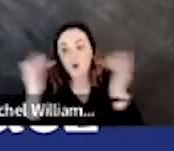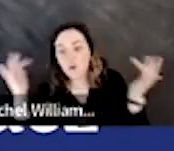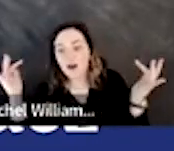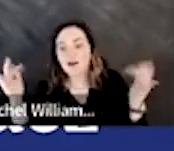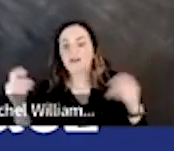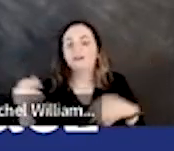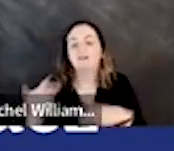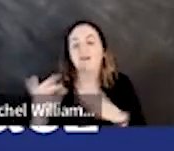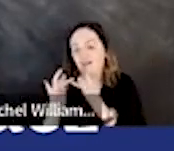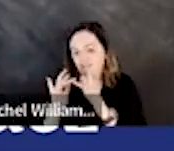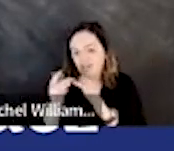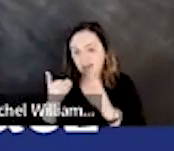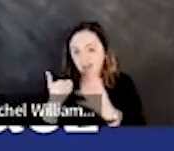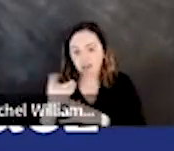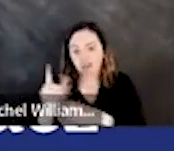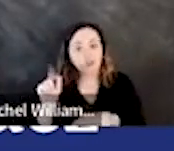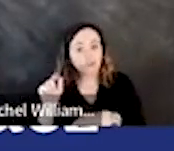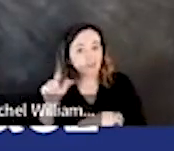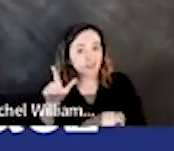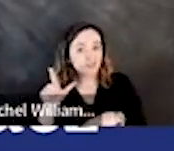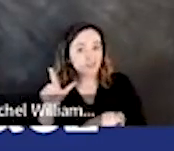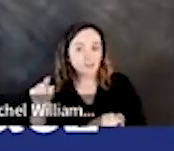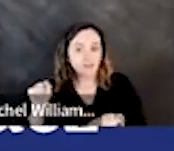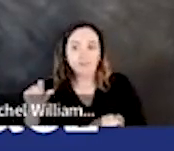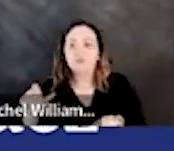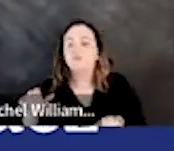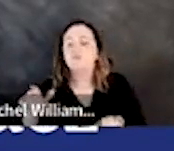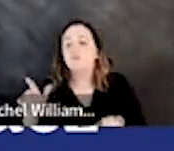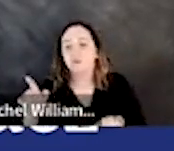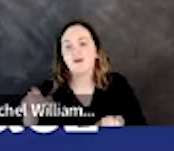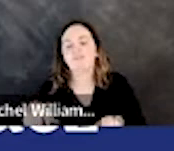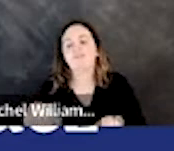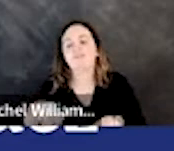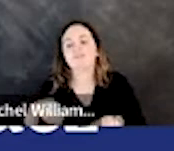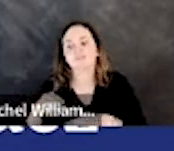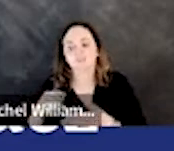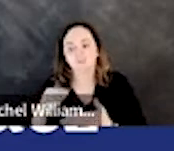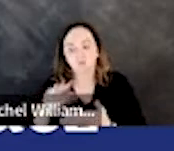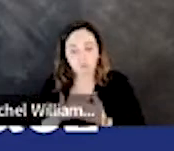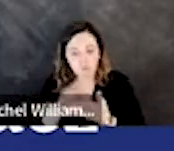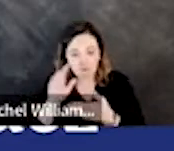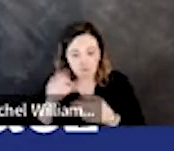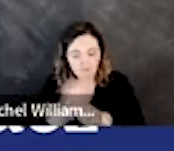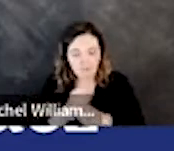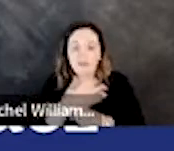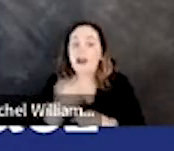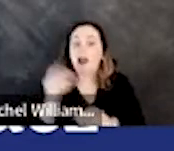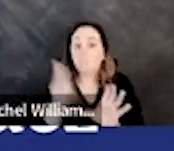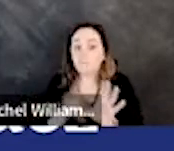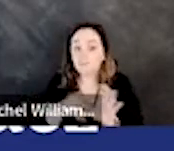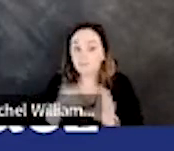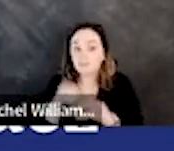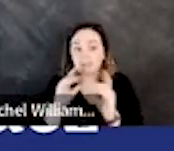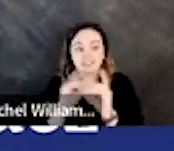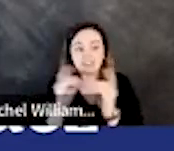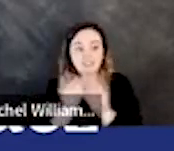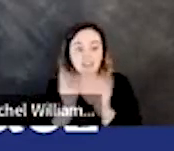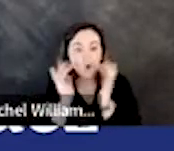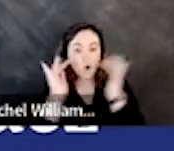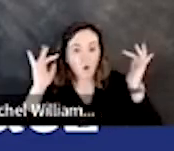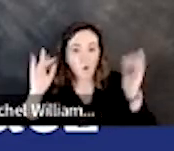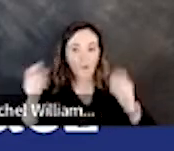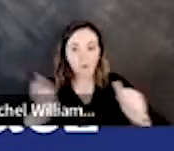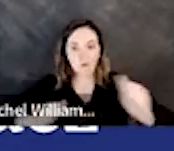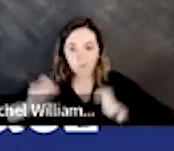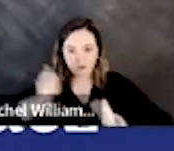remotely during the 2020-2021 school year, and she participated in a district choral